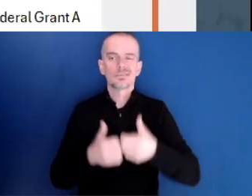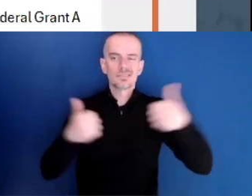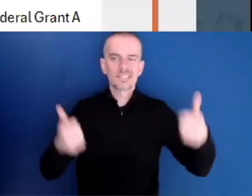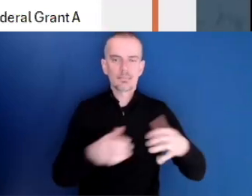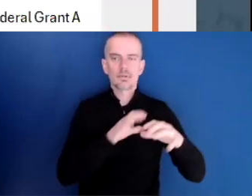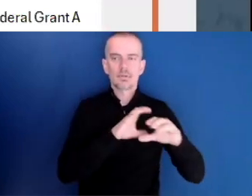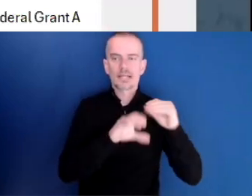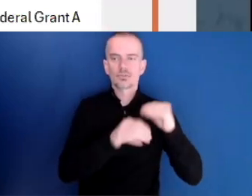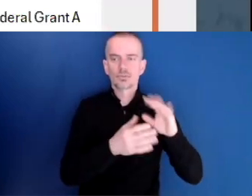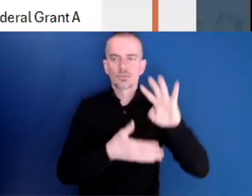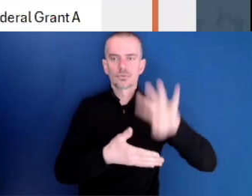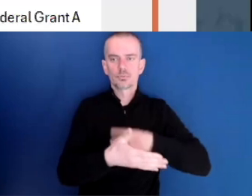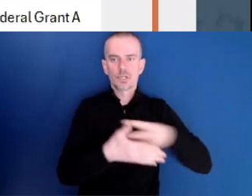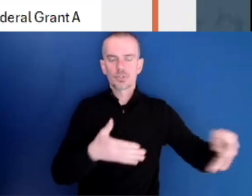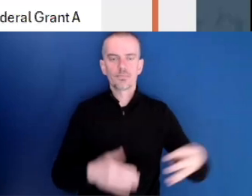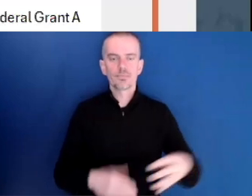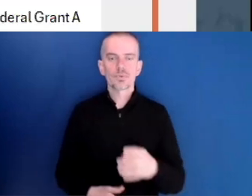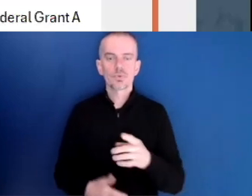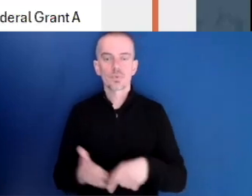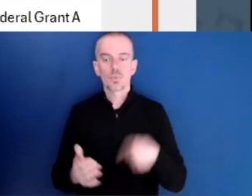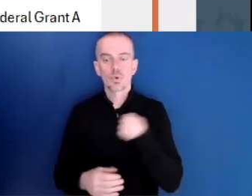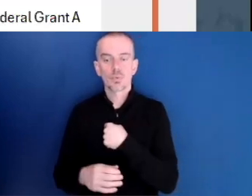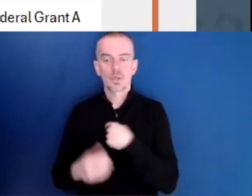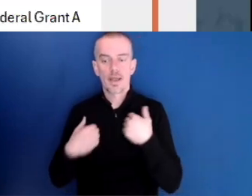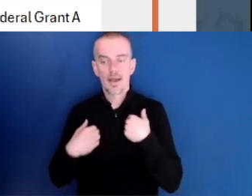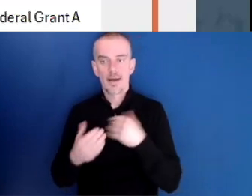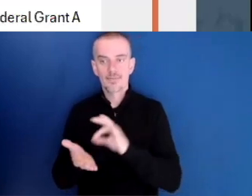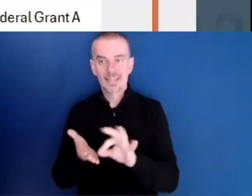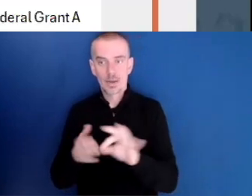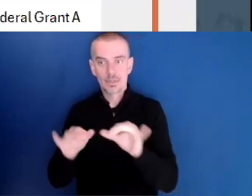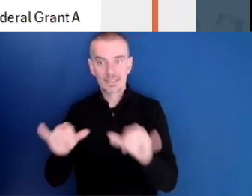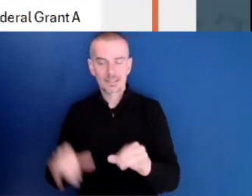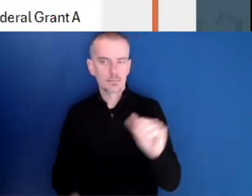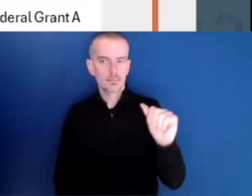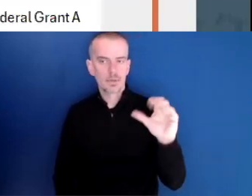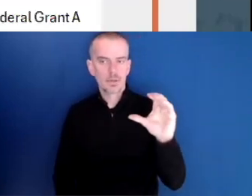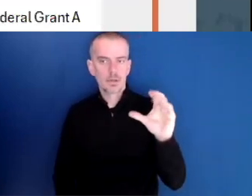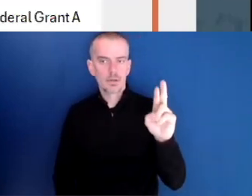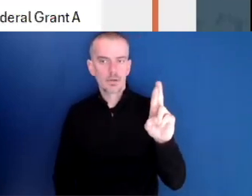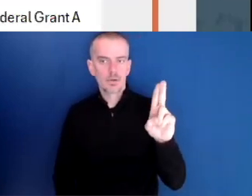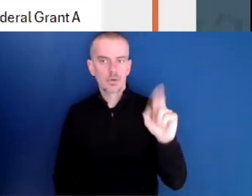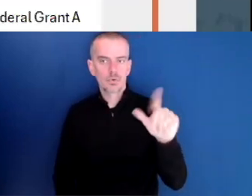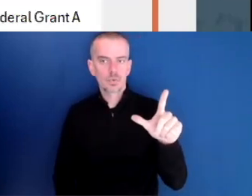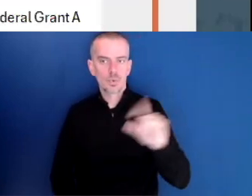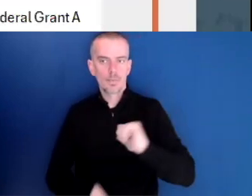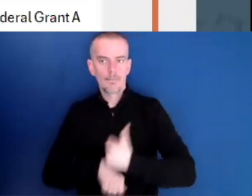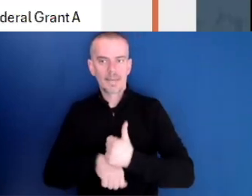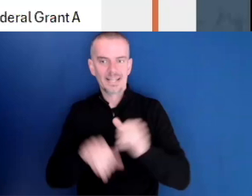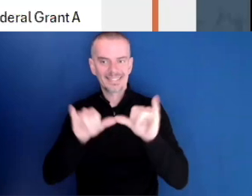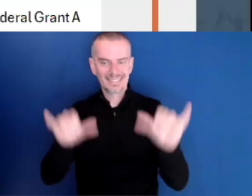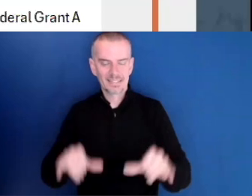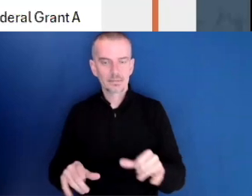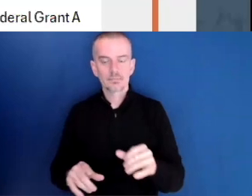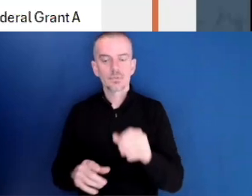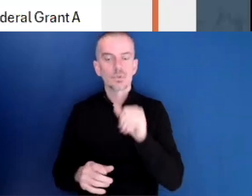so what we're doing in our accounting system, it's an accrual basis system, right? And so we have the non-capitalized